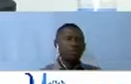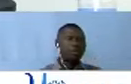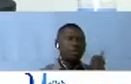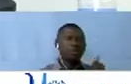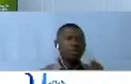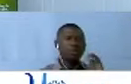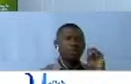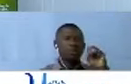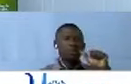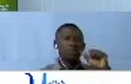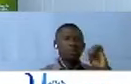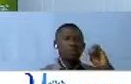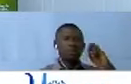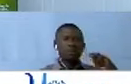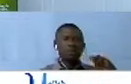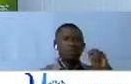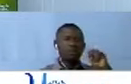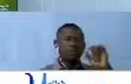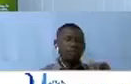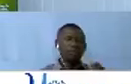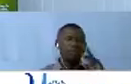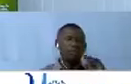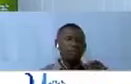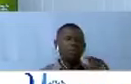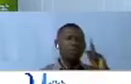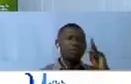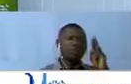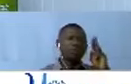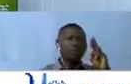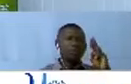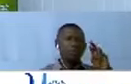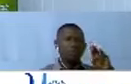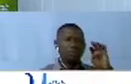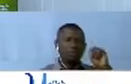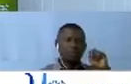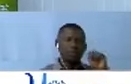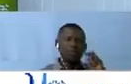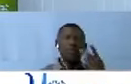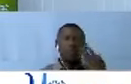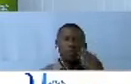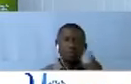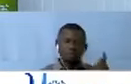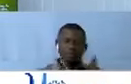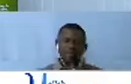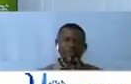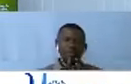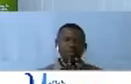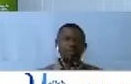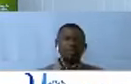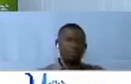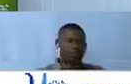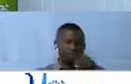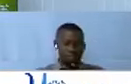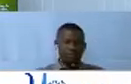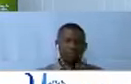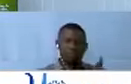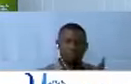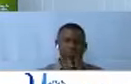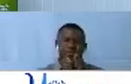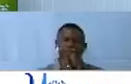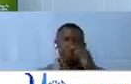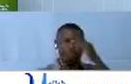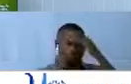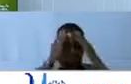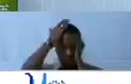When we arrived at the NIA, we met the soldiers, the military